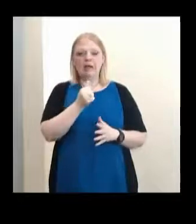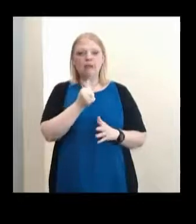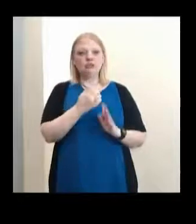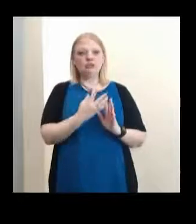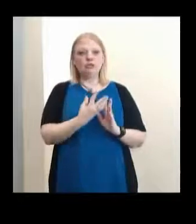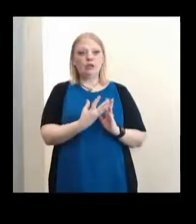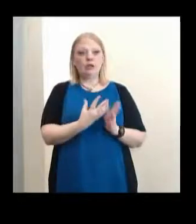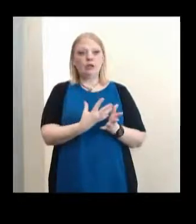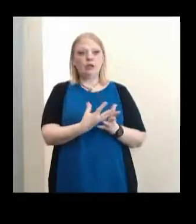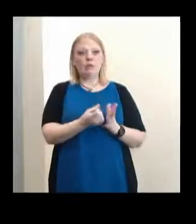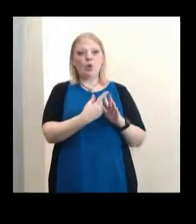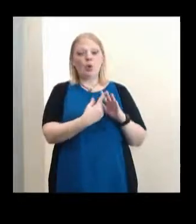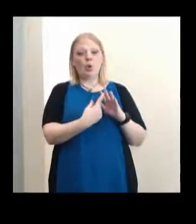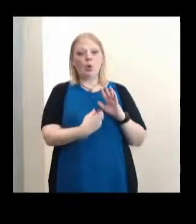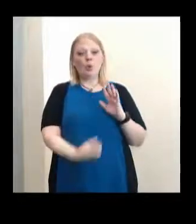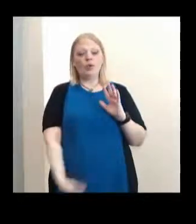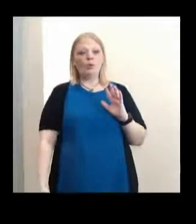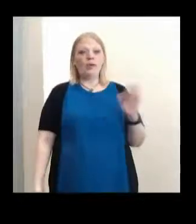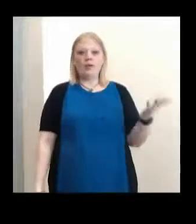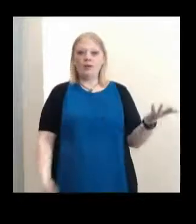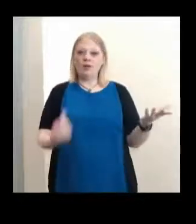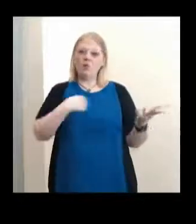be better.